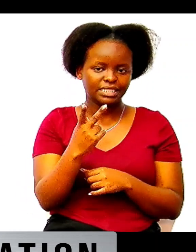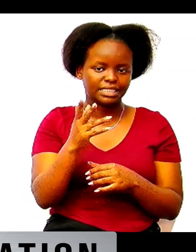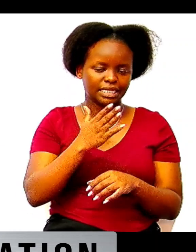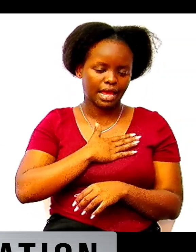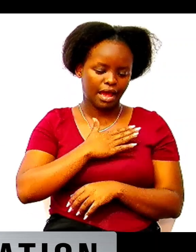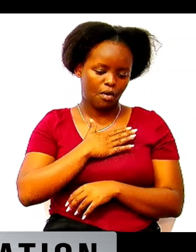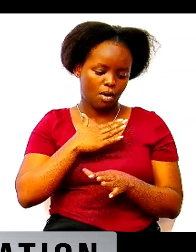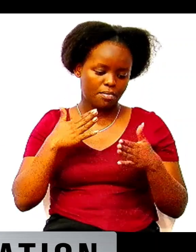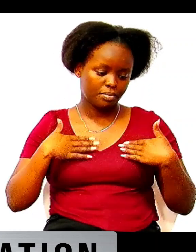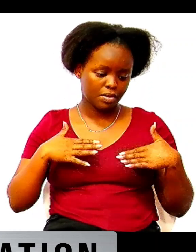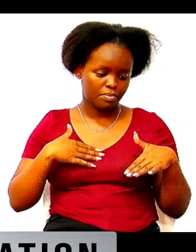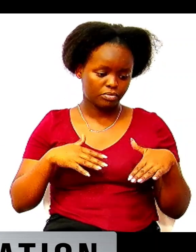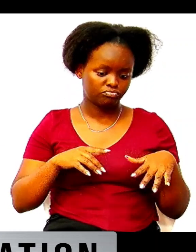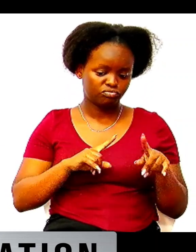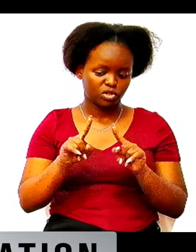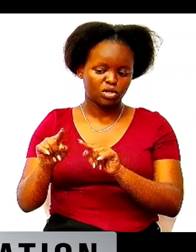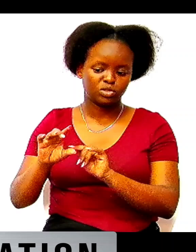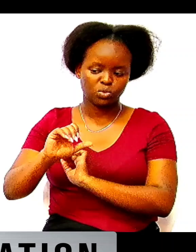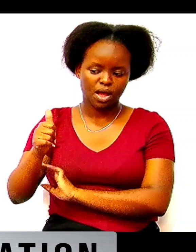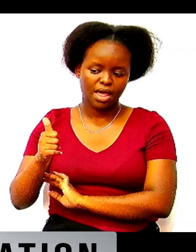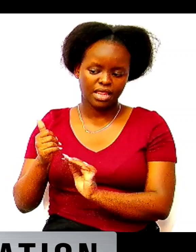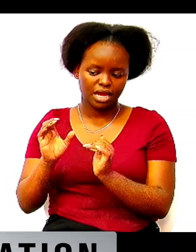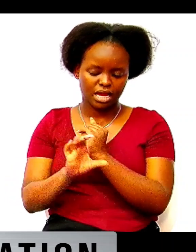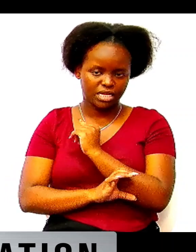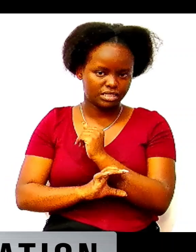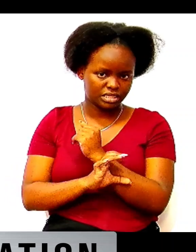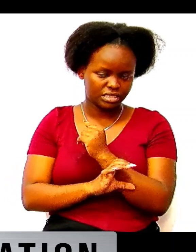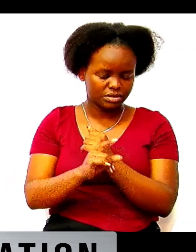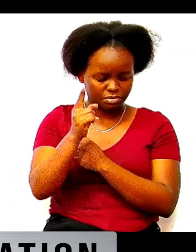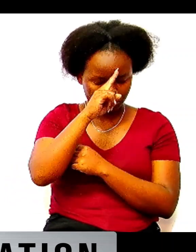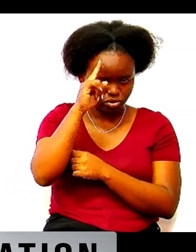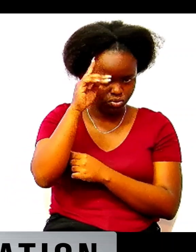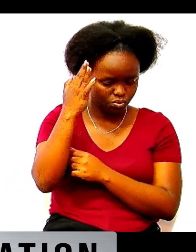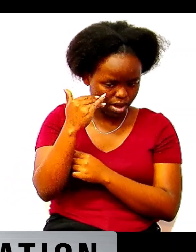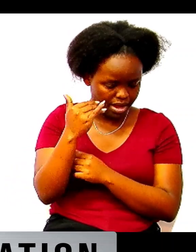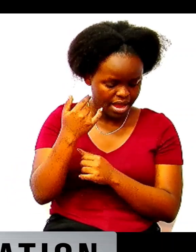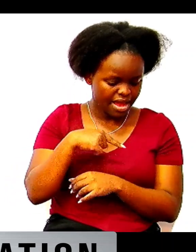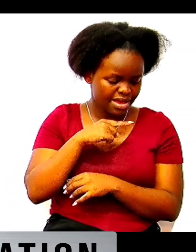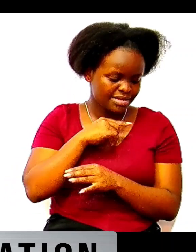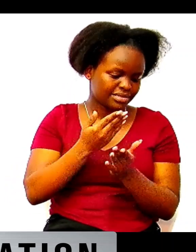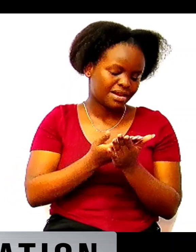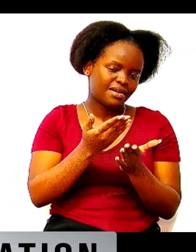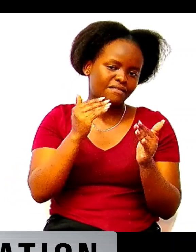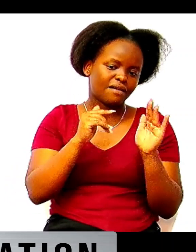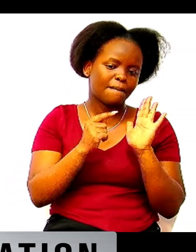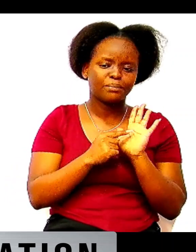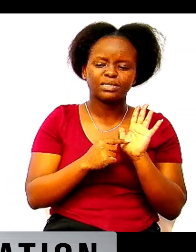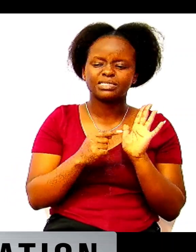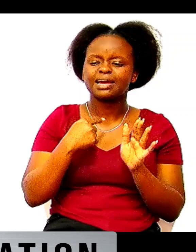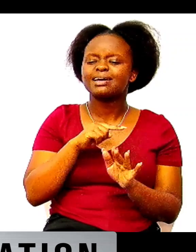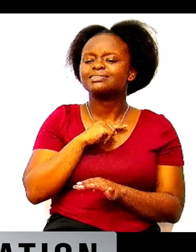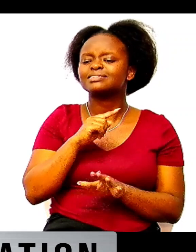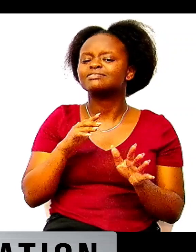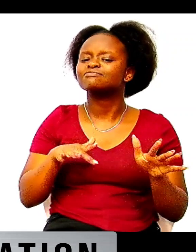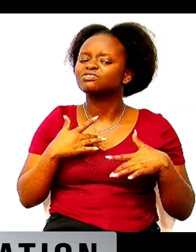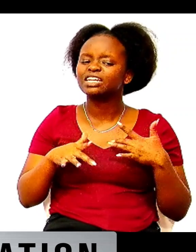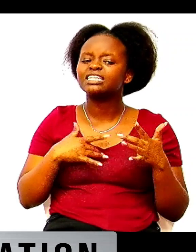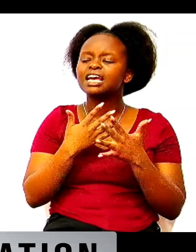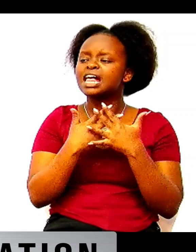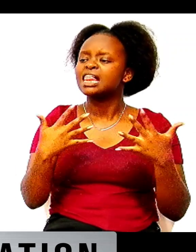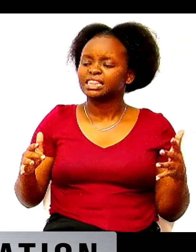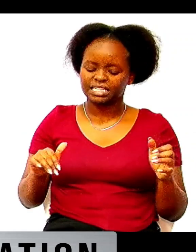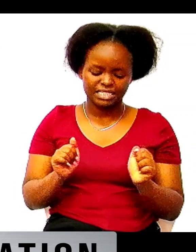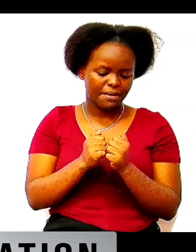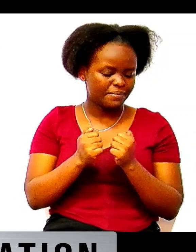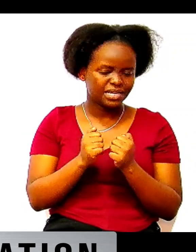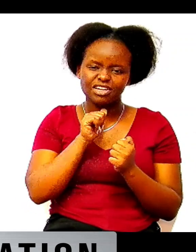our people going to other countries, it is because now we've reached a point that we are feeling that these things are happening are not